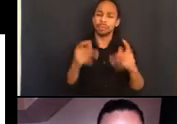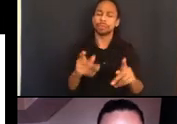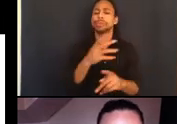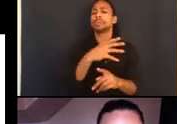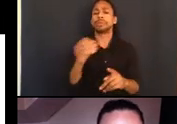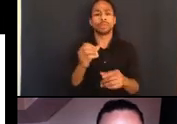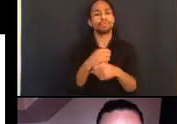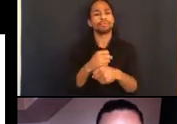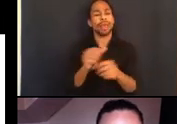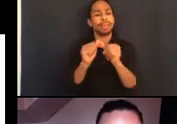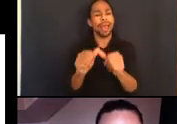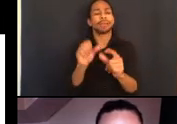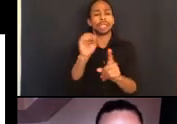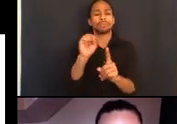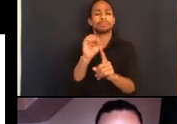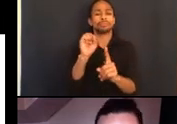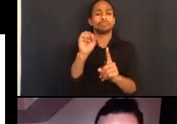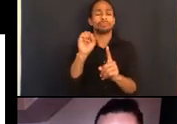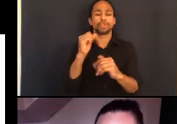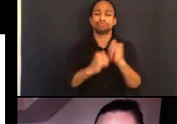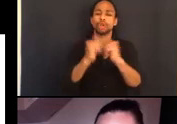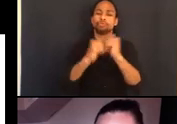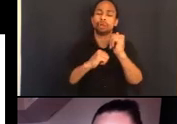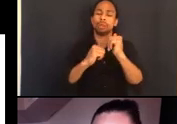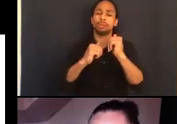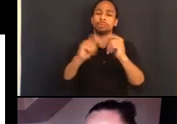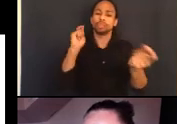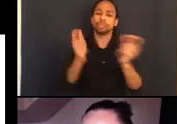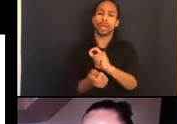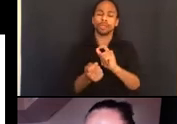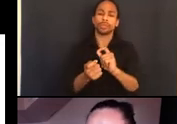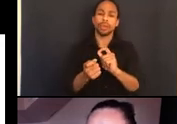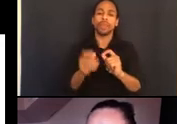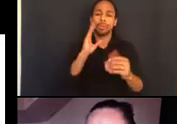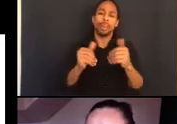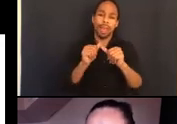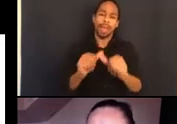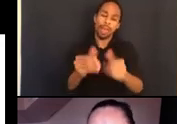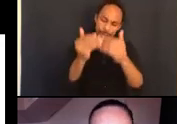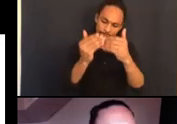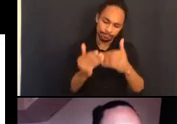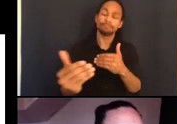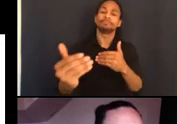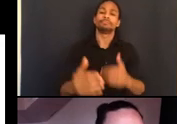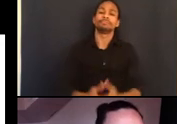you'll join us to advocate for these changes long after the pandemic has ended. Thank you.